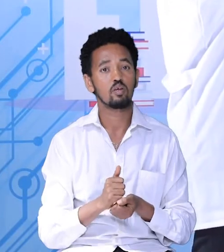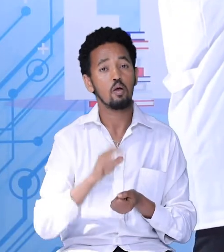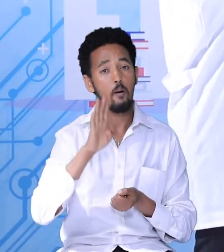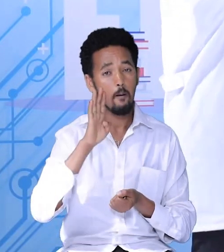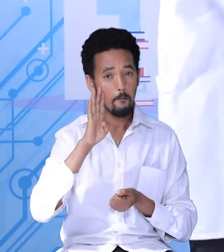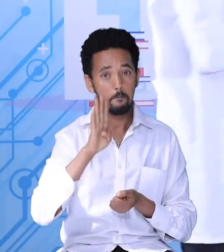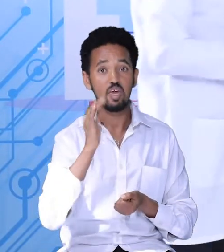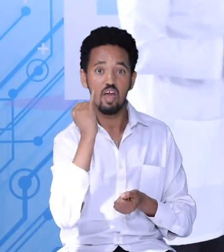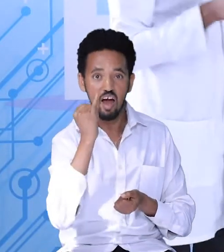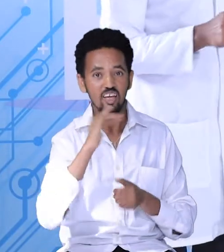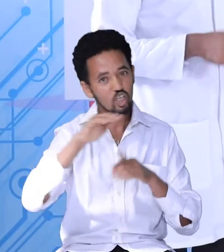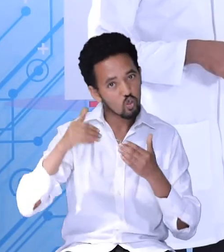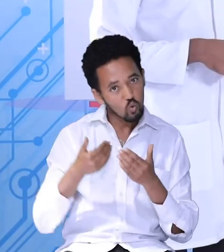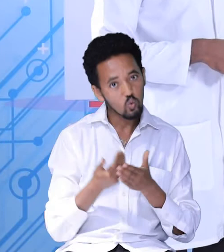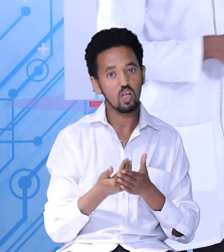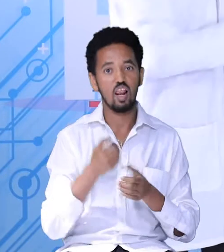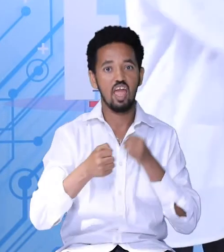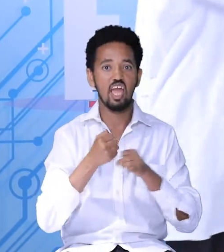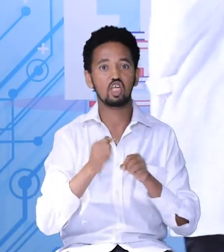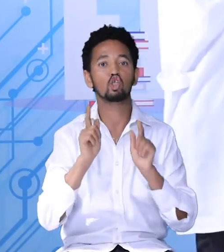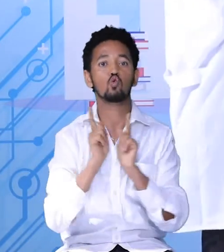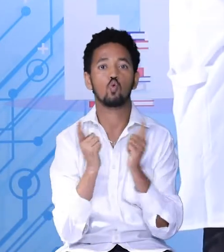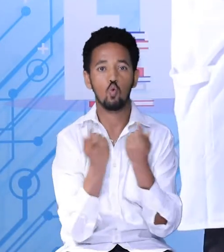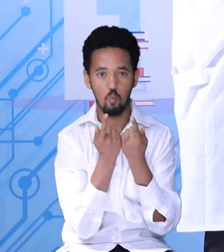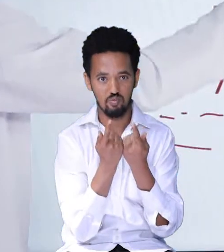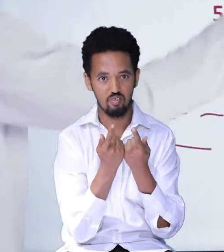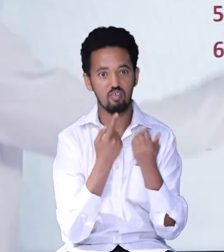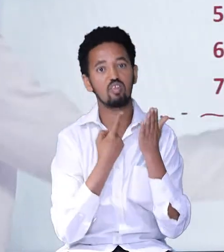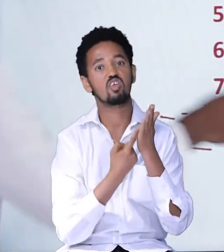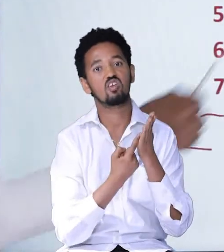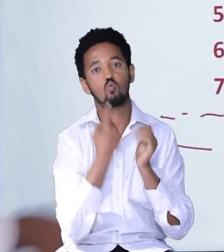Bi means the total live births in age groups. Age groups are this one.